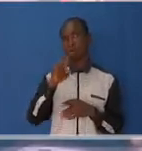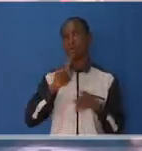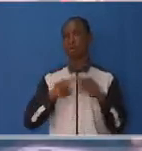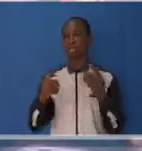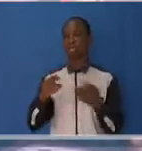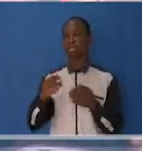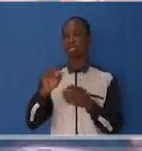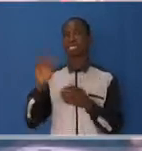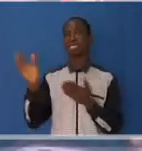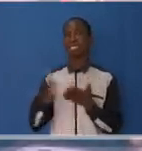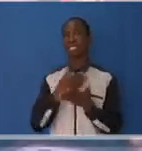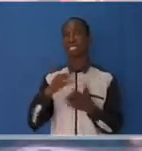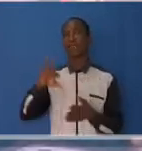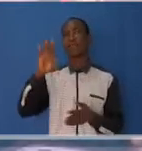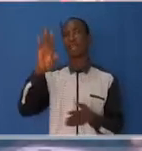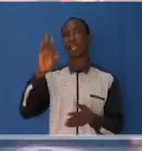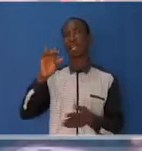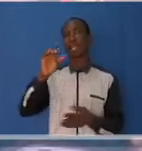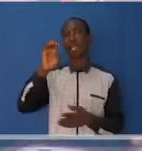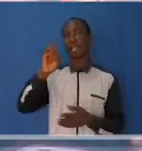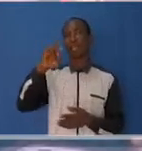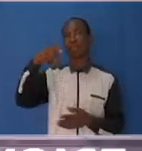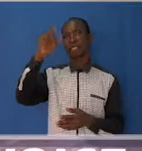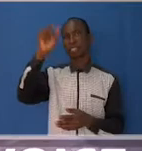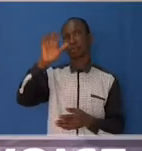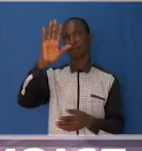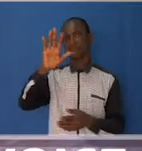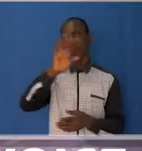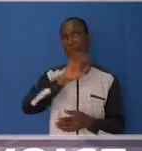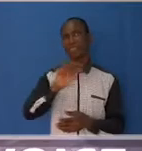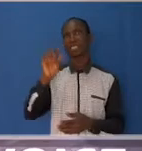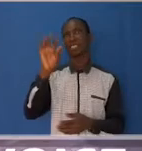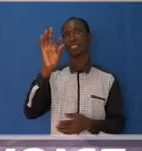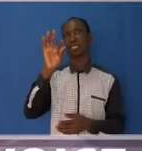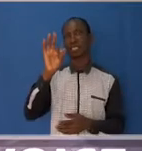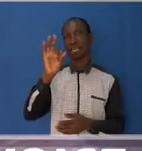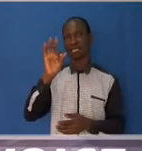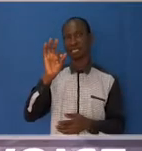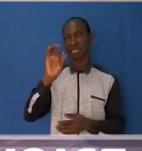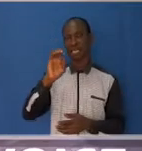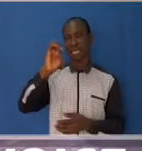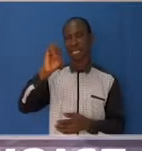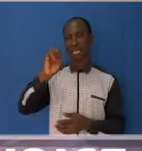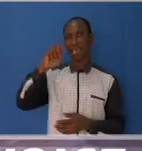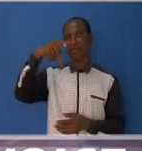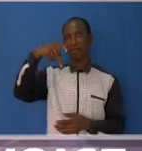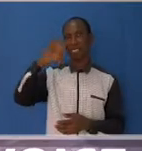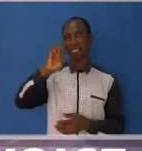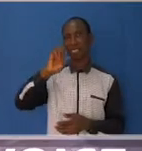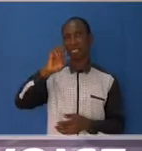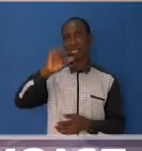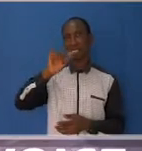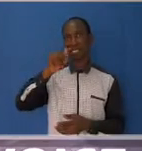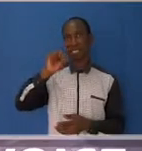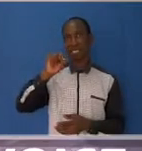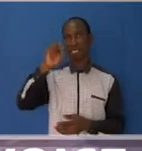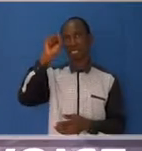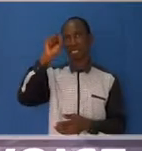Ephesians chapter 5, verse 19. And we are reading that scripture. Ephesians 5, verse 19